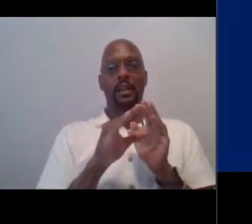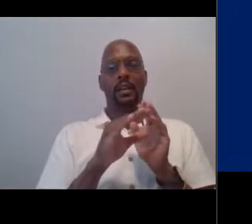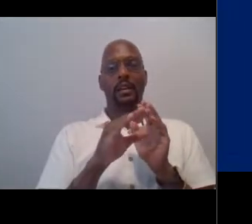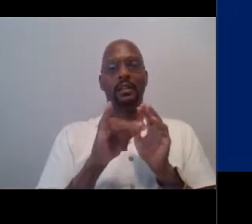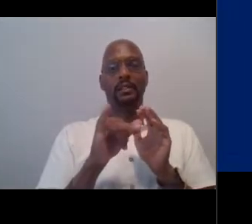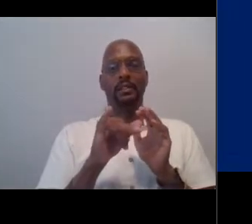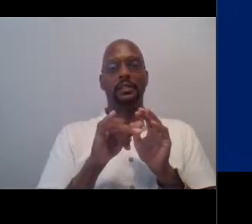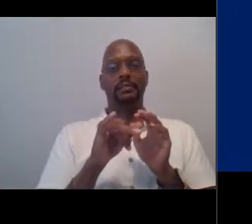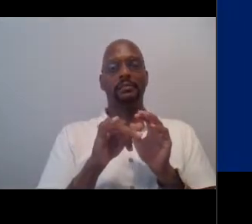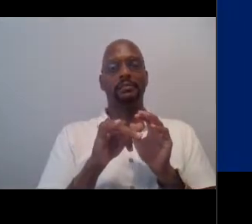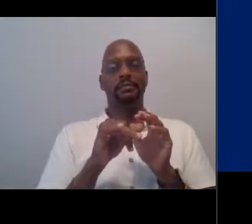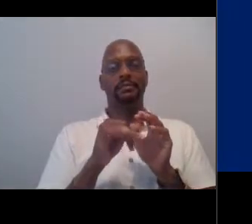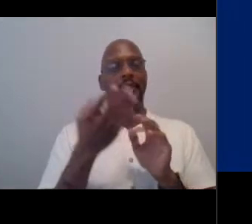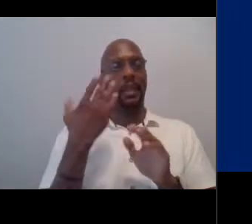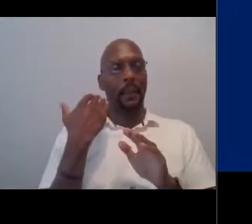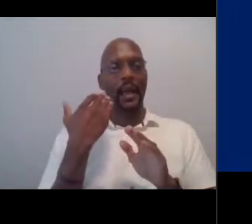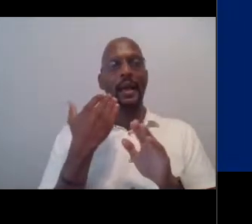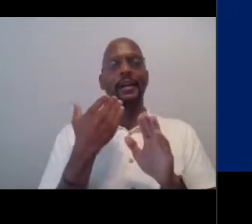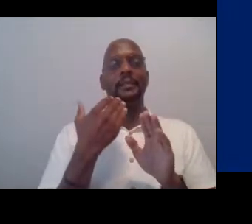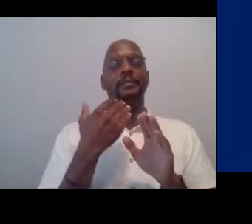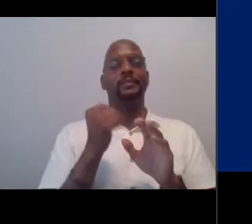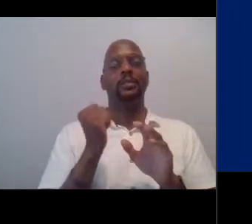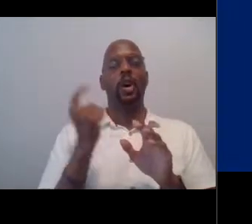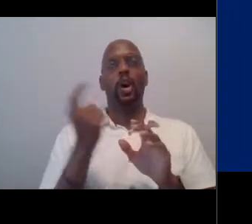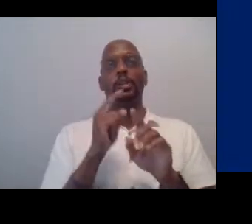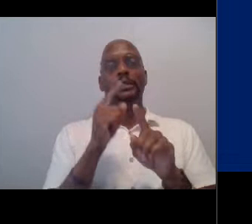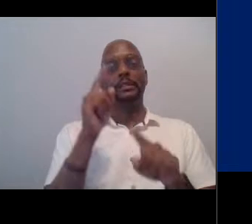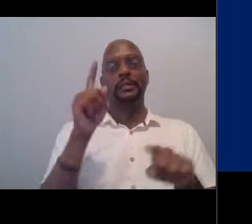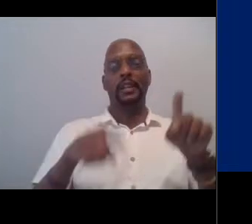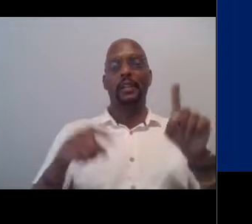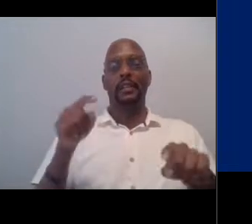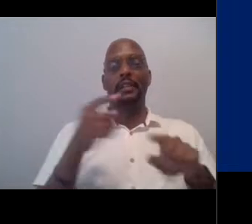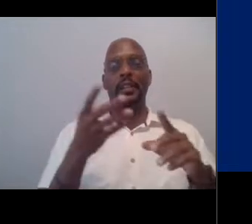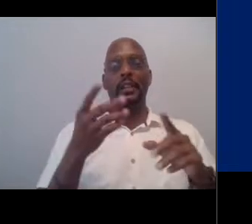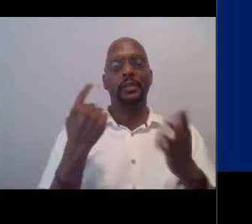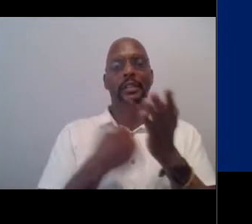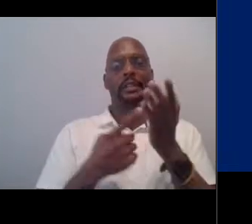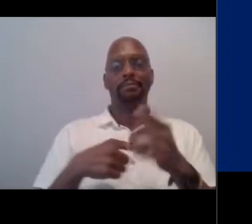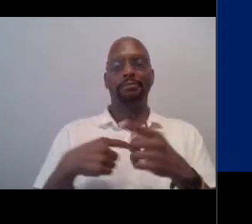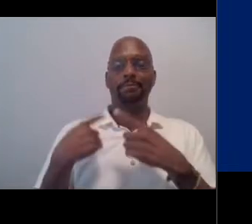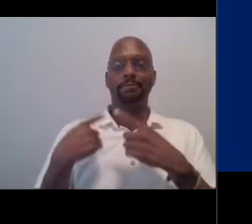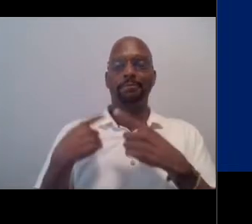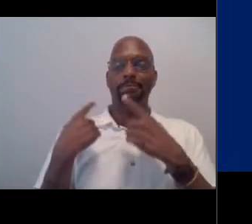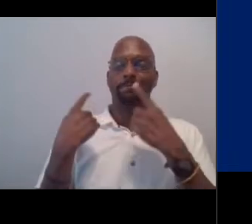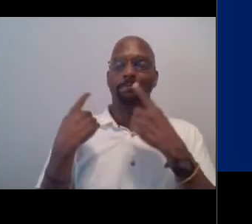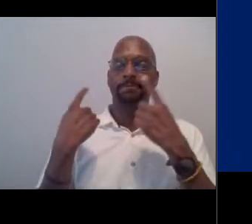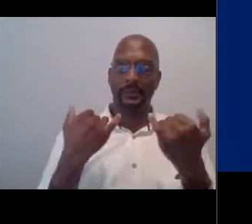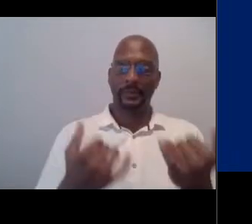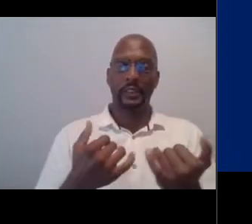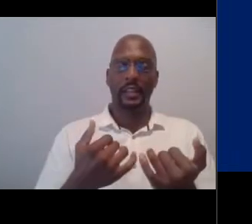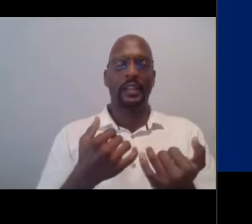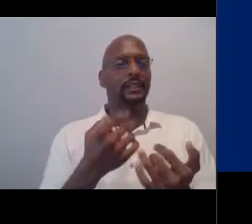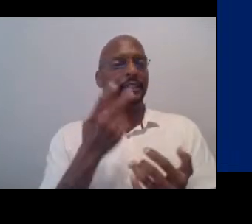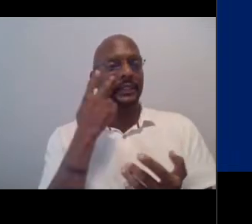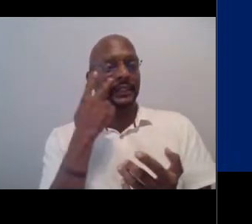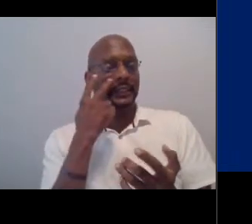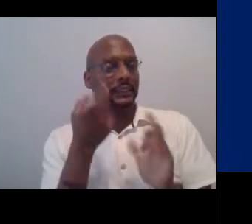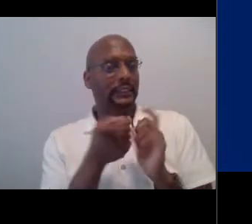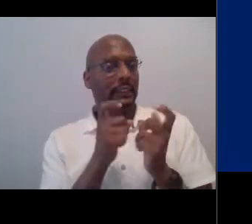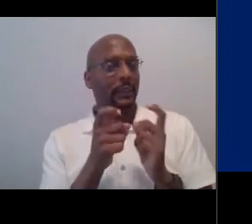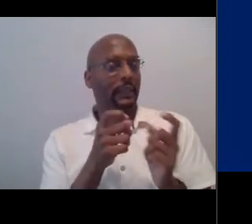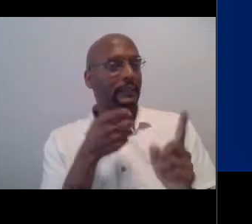past, and all of those types of things that we've been talking about a lot today, and then looking at the impacts, both positive and negative,